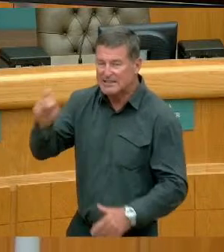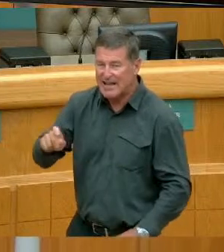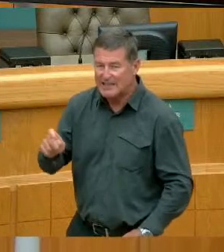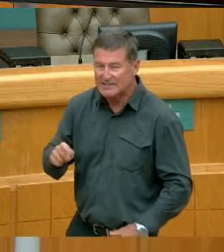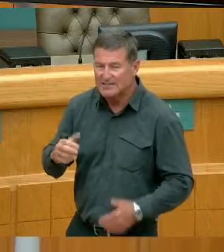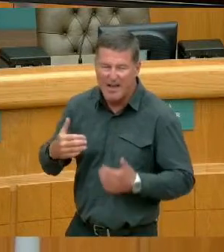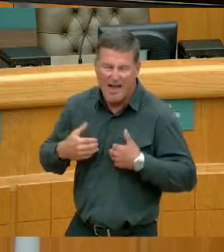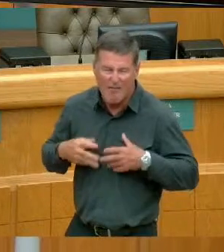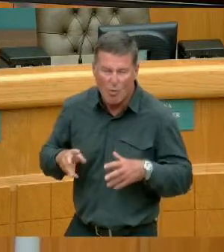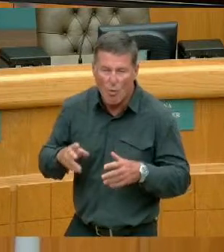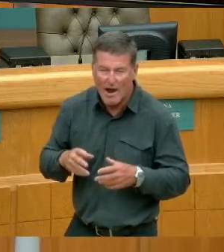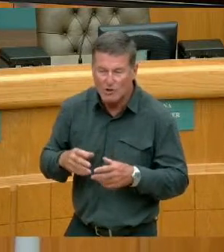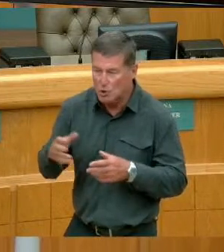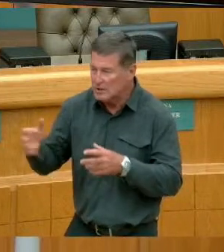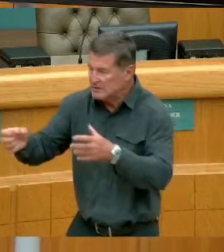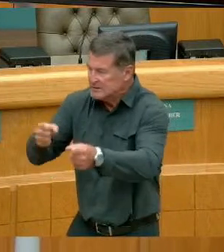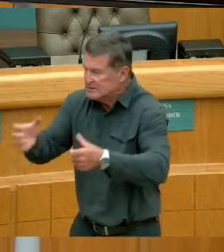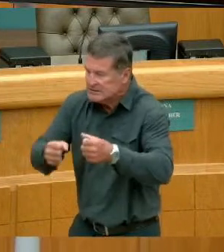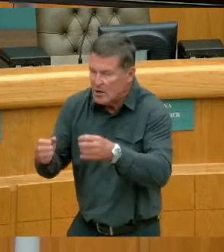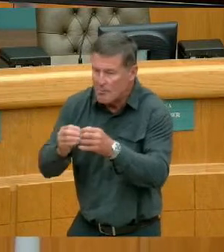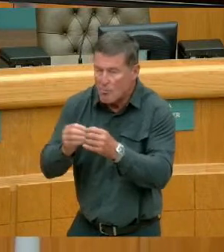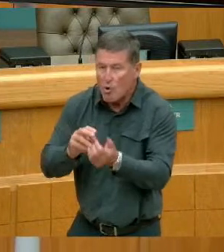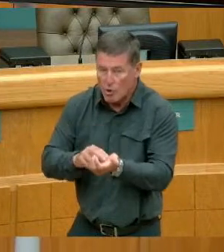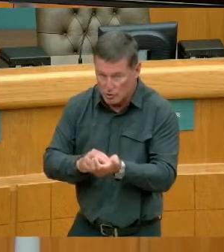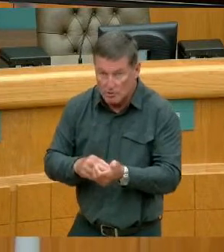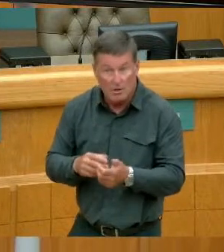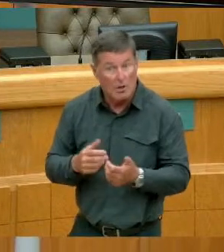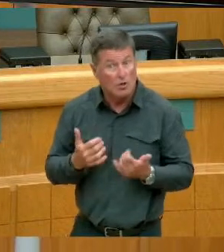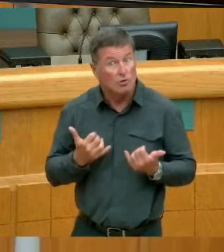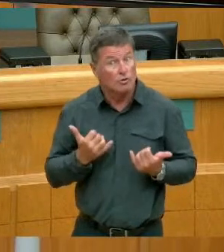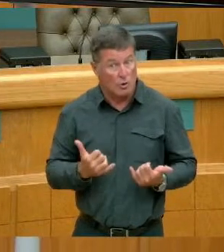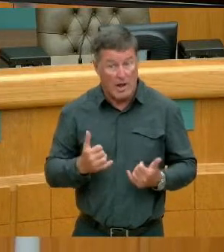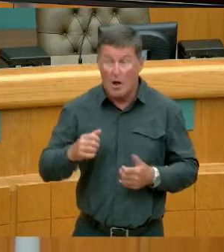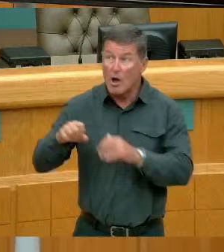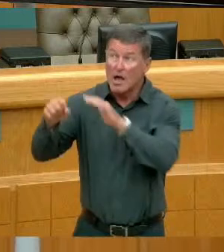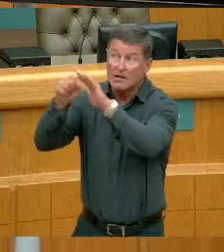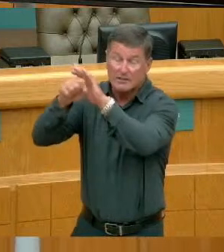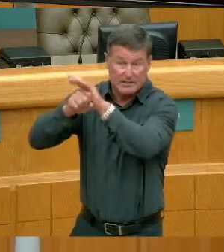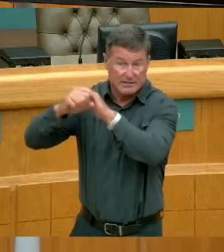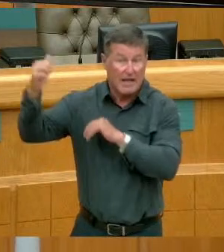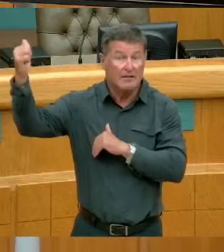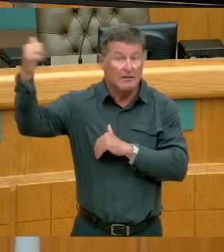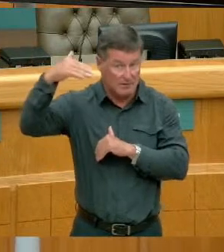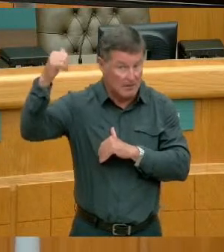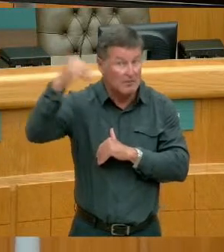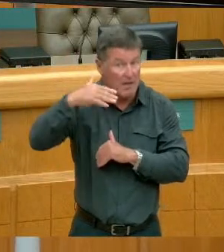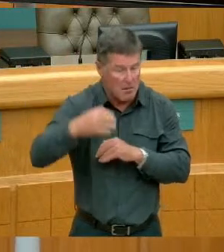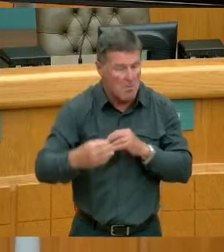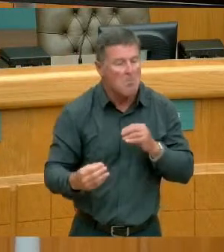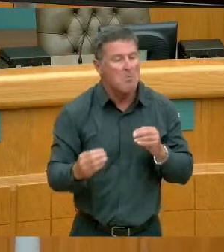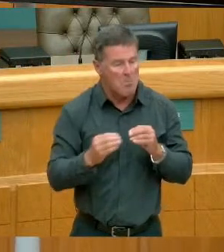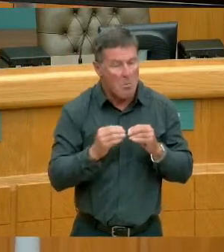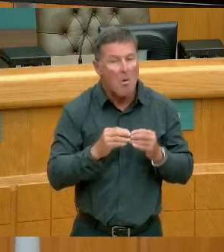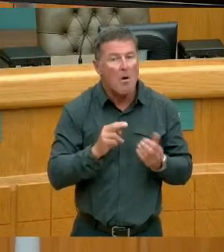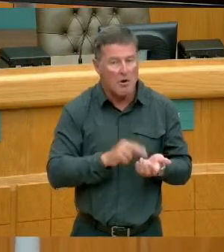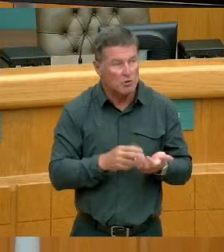situations like this. So we do have additional nurses that have come into the city and are beginning to work at some of the hospitals.